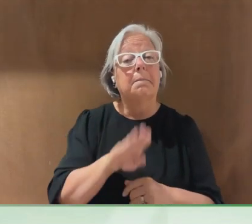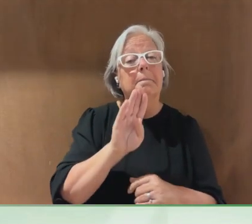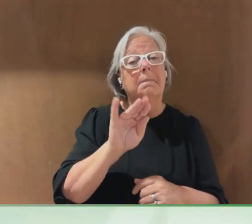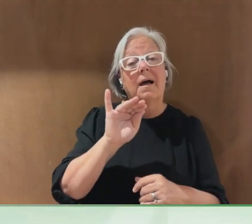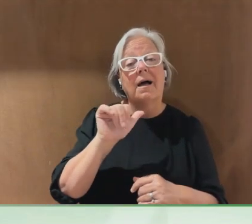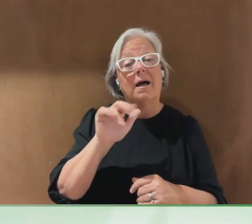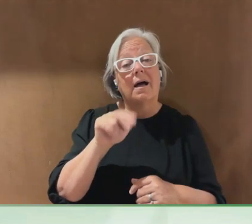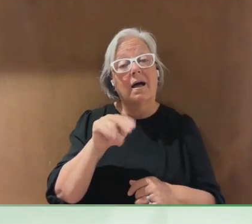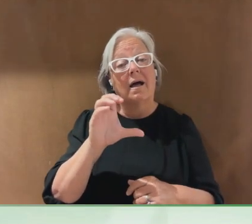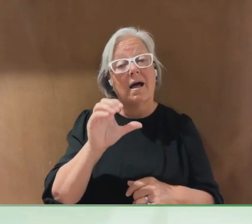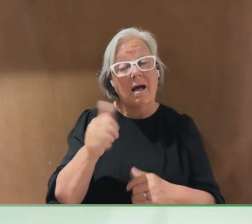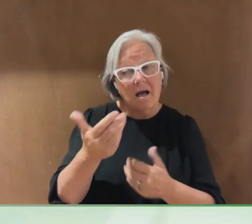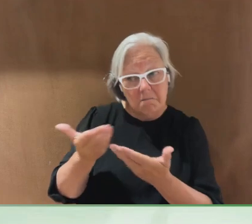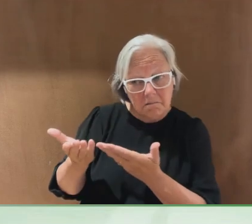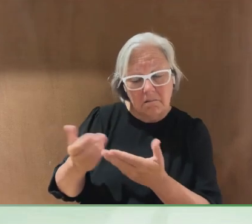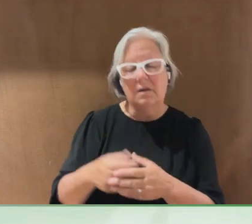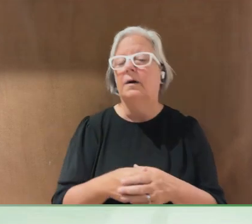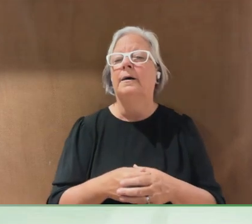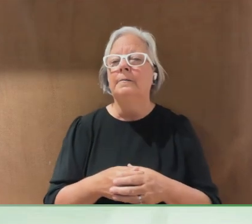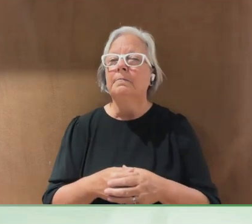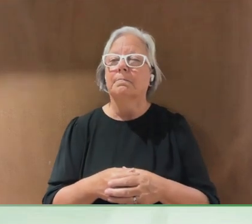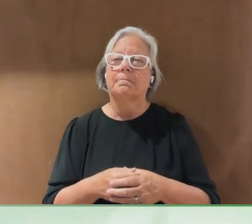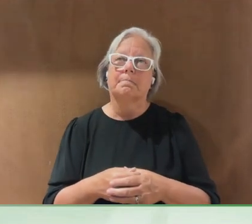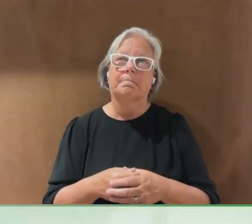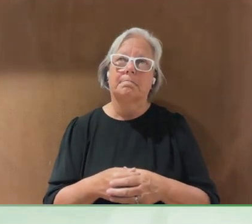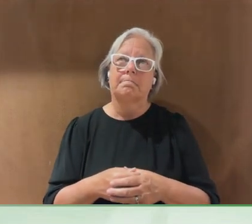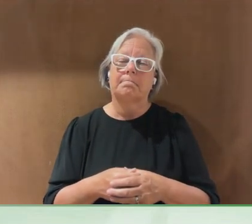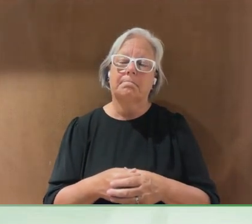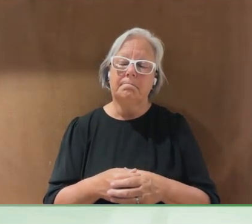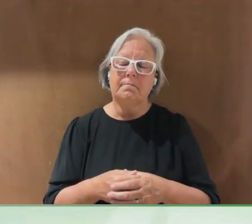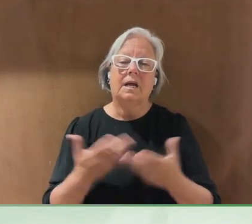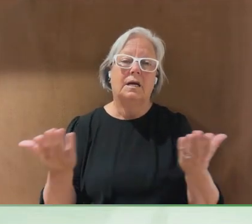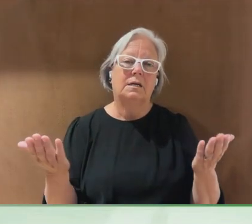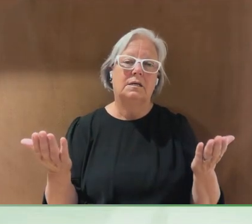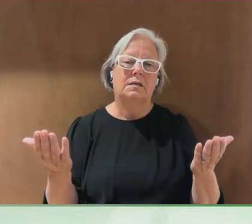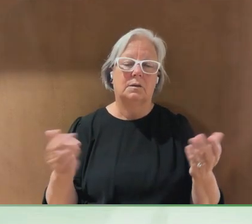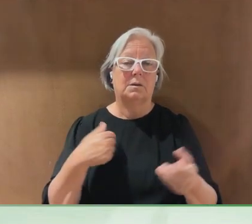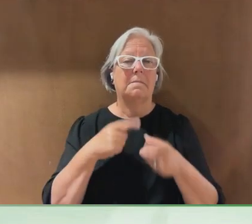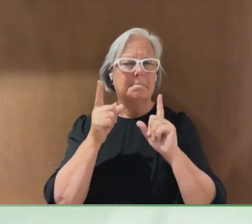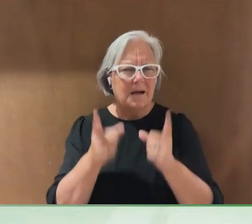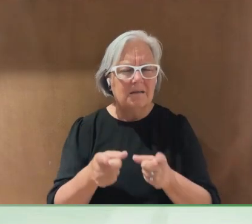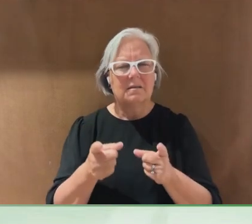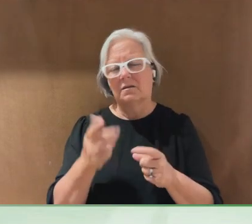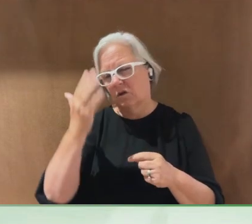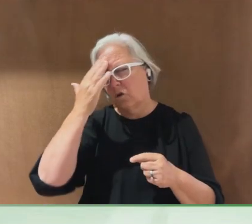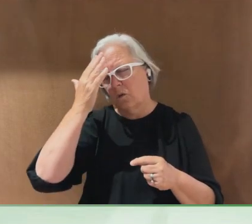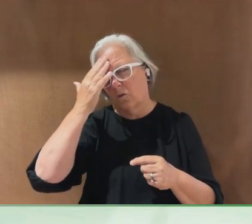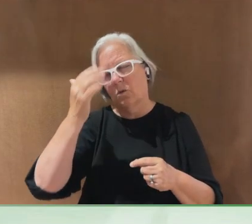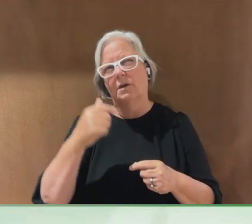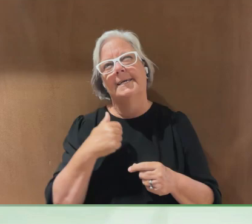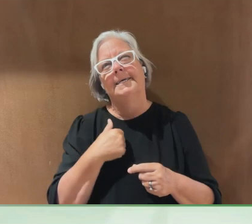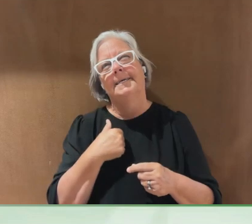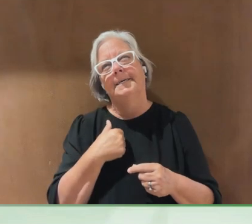I'm actually sort of following up on that one, because I think we have to recognize that we have to be at the base